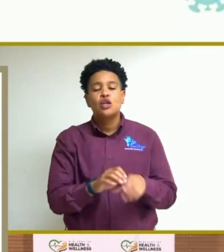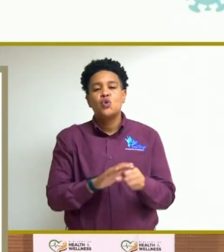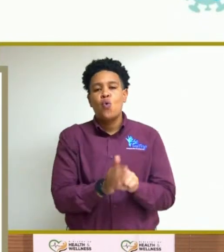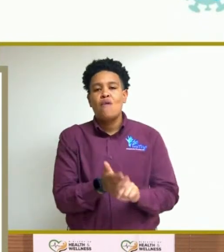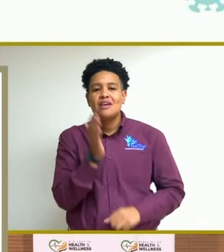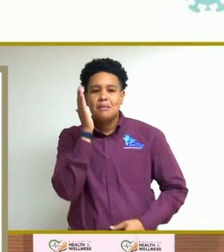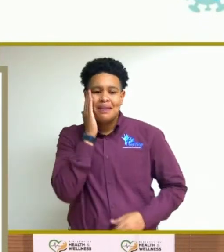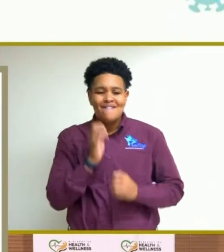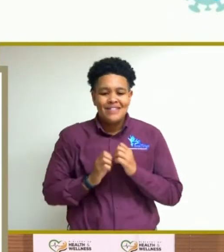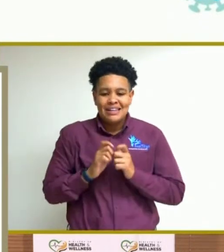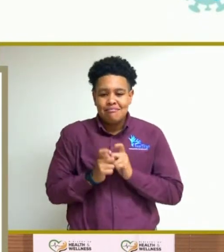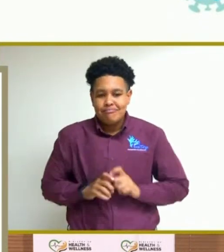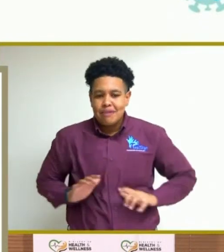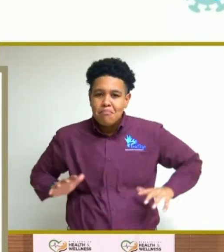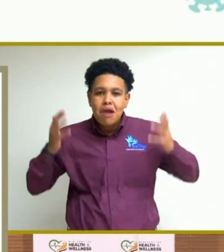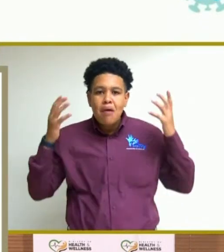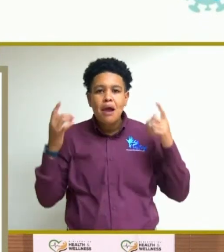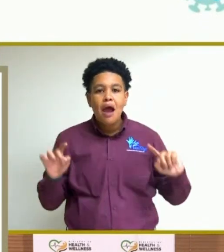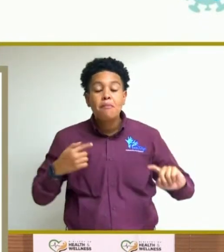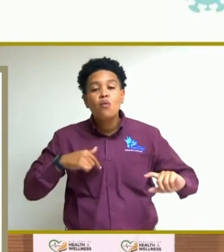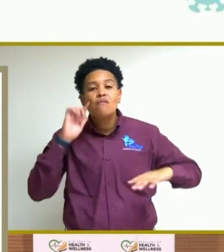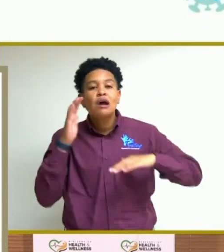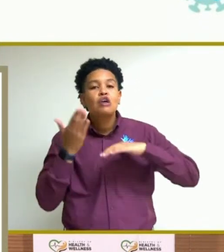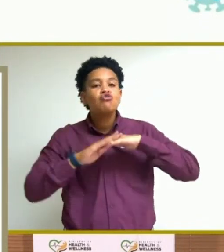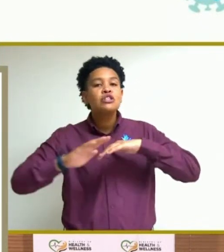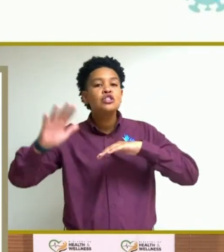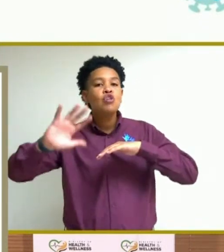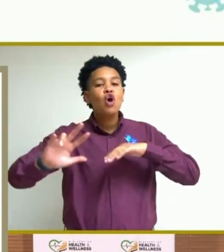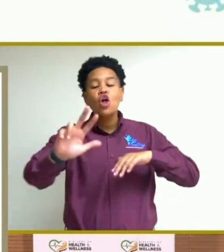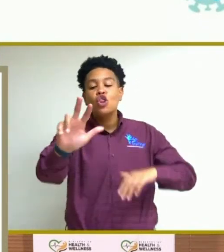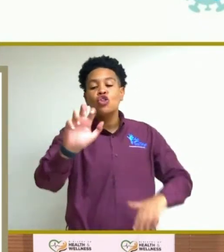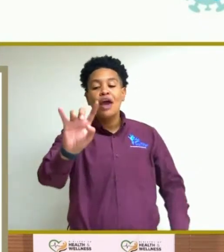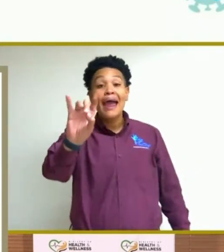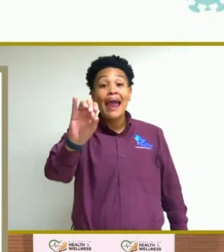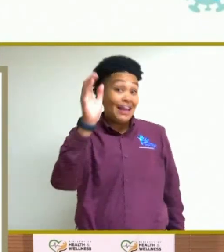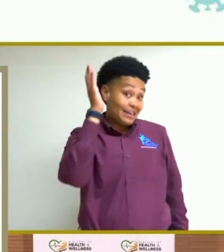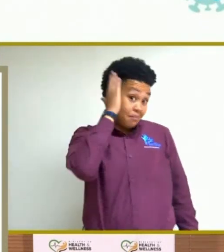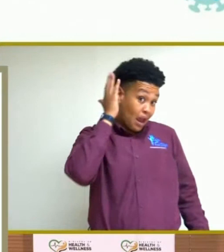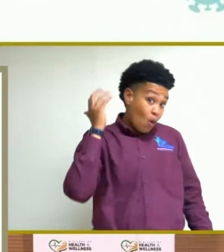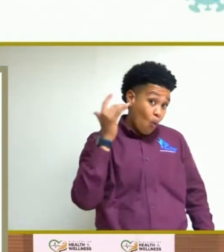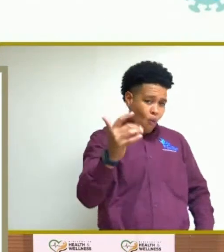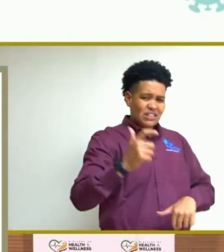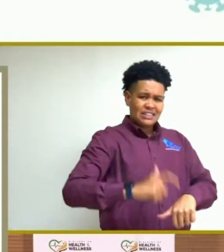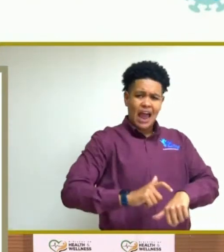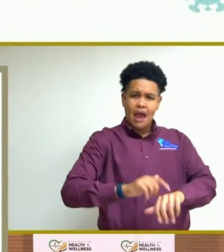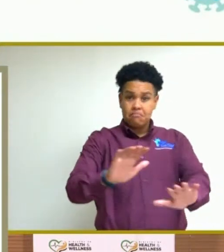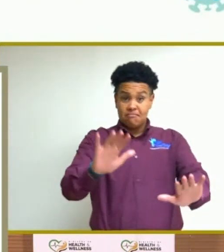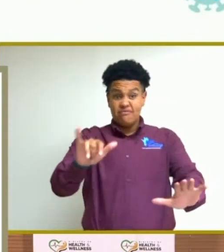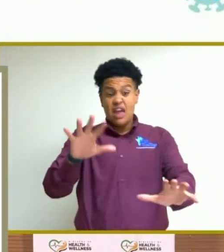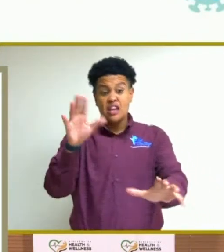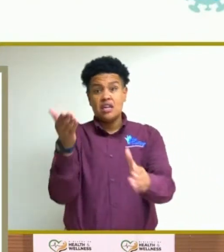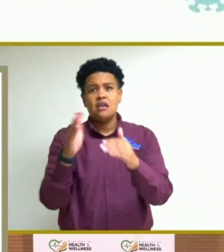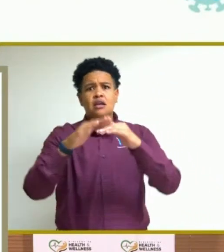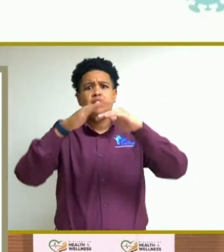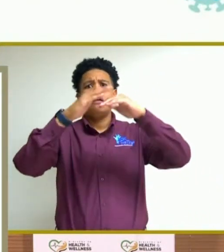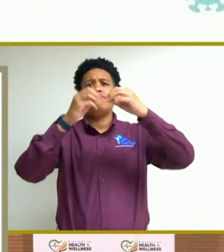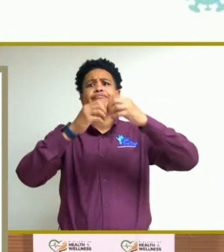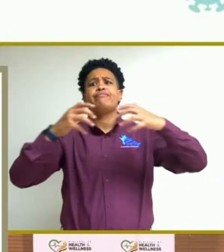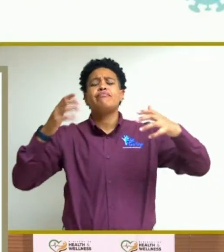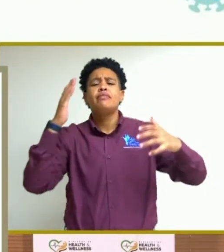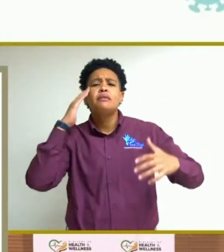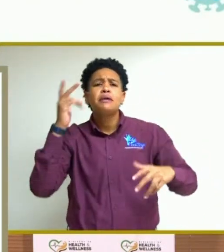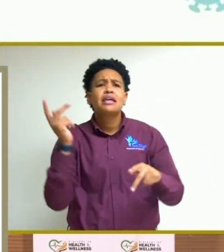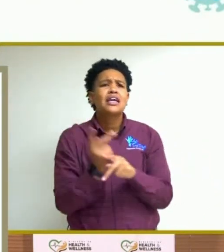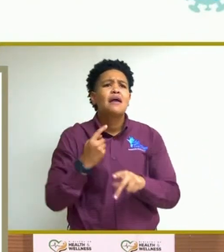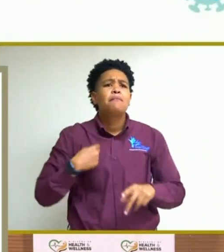beds, and we would have increased to about 380 beds over time. And that increase in the number of beds have